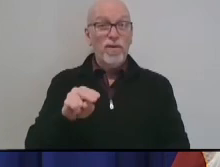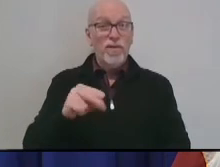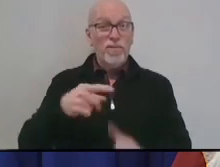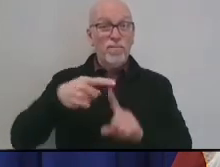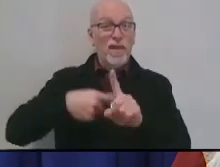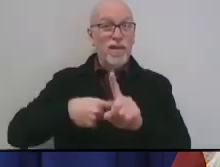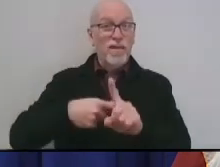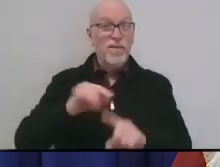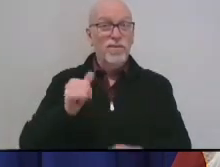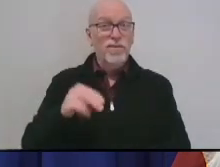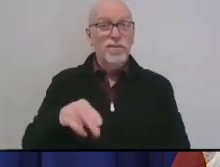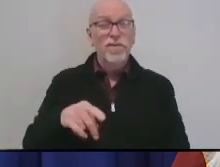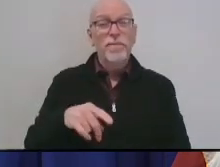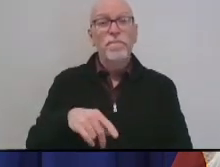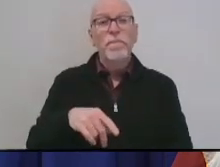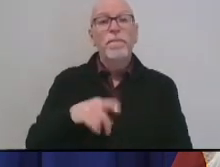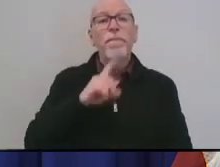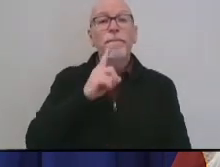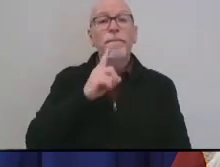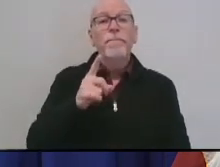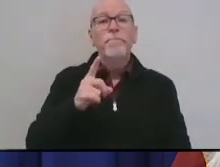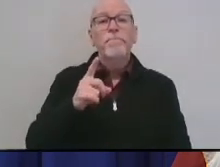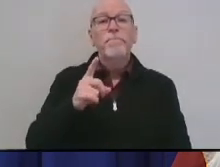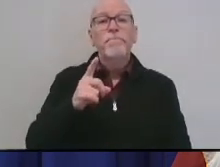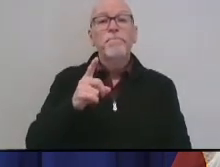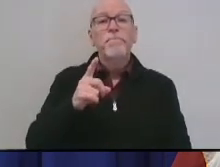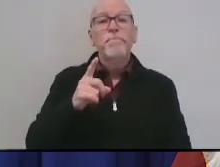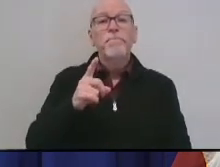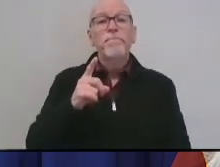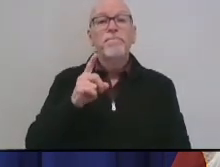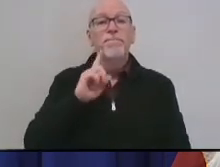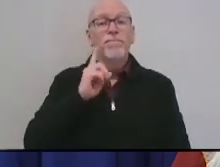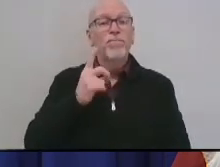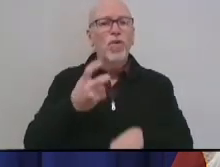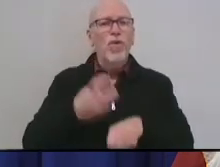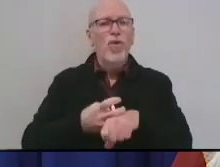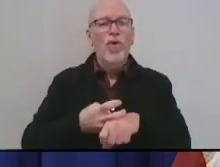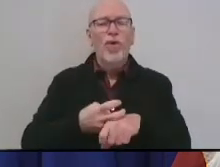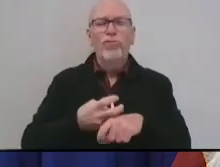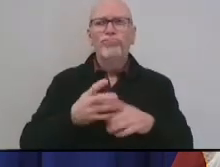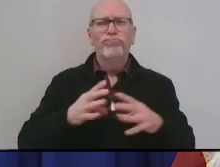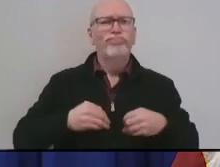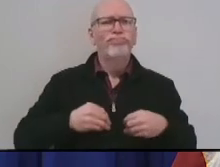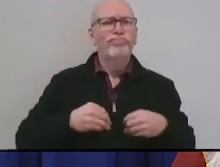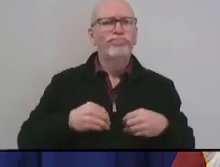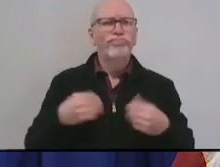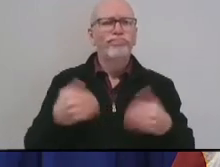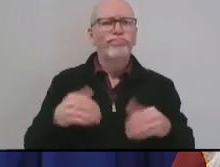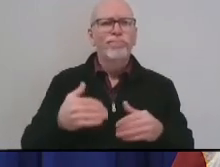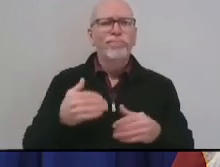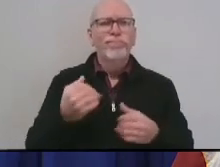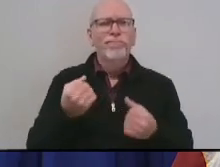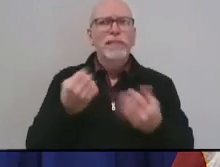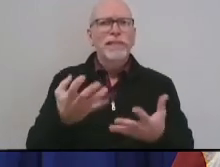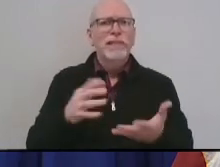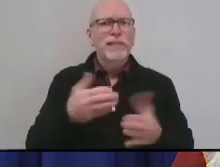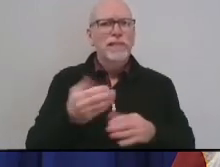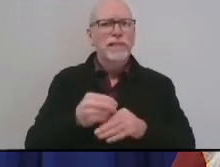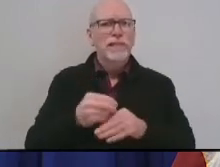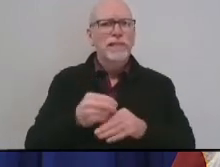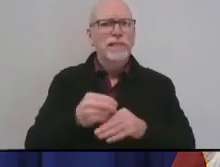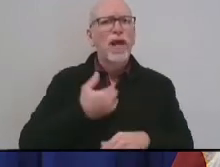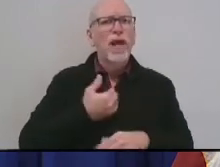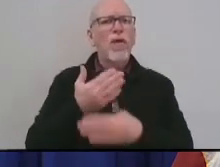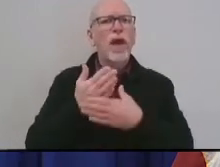it's a difficult number to digest. And when you think about our average,